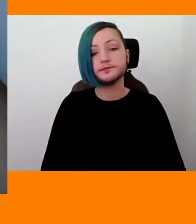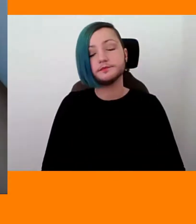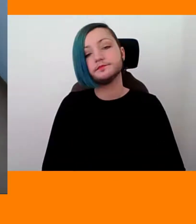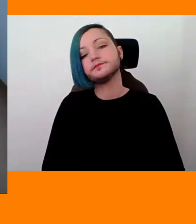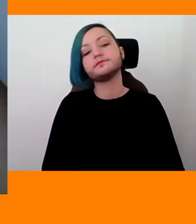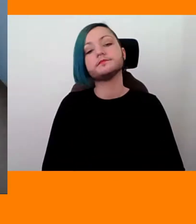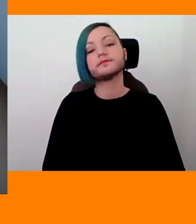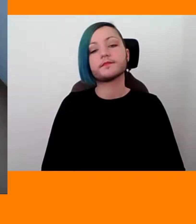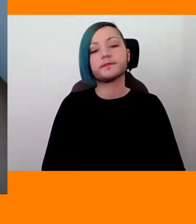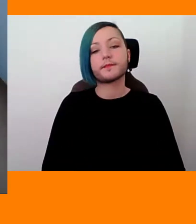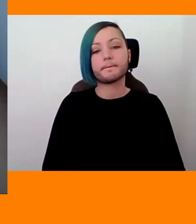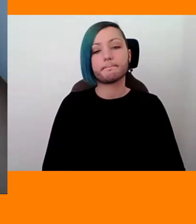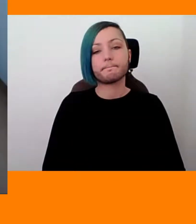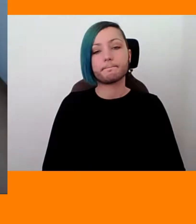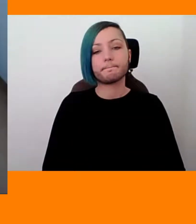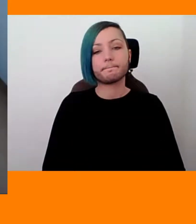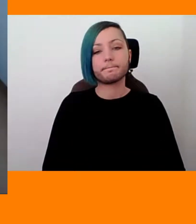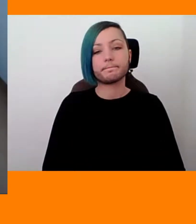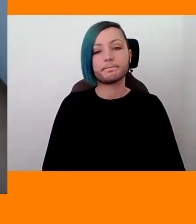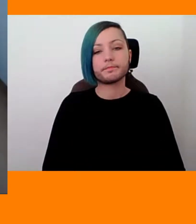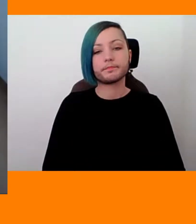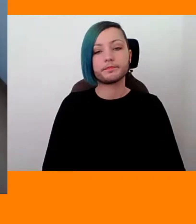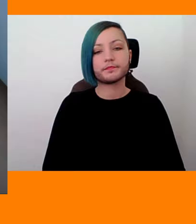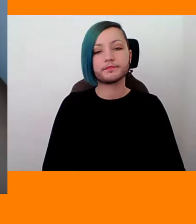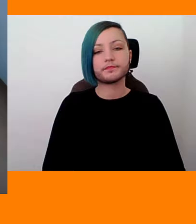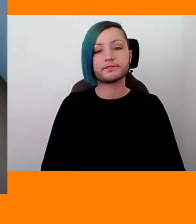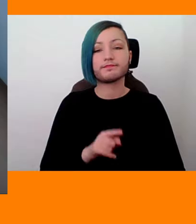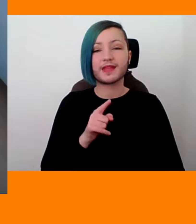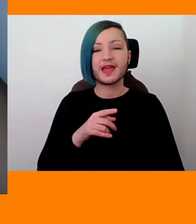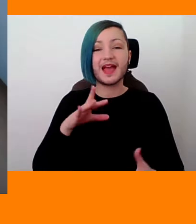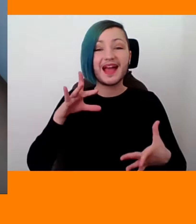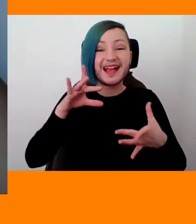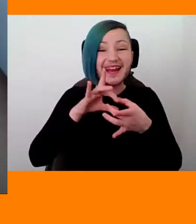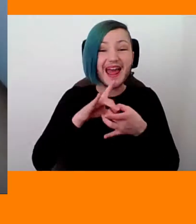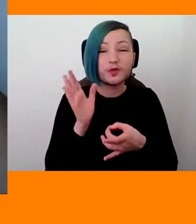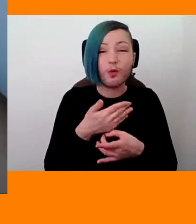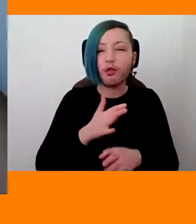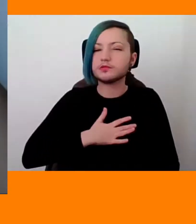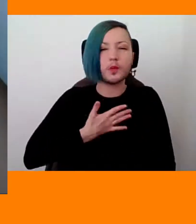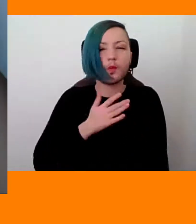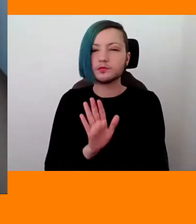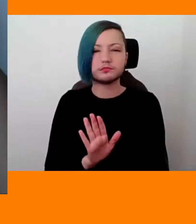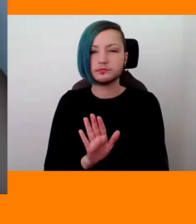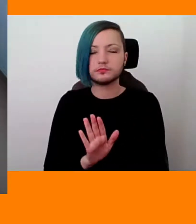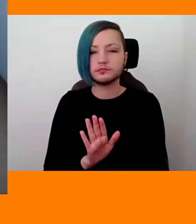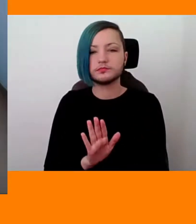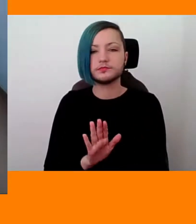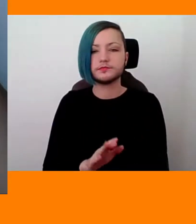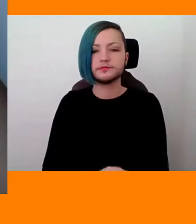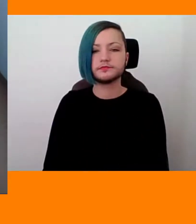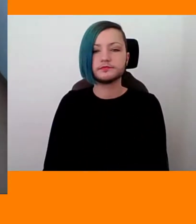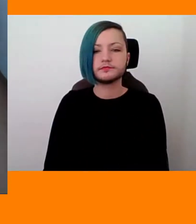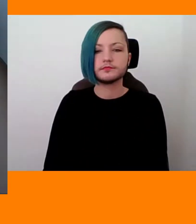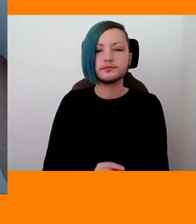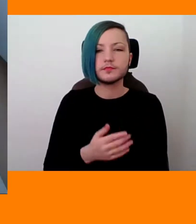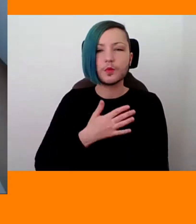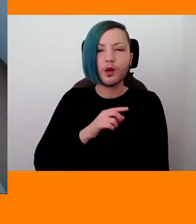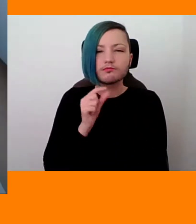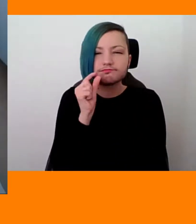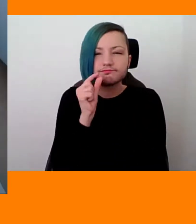And here, you don't want to connect them all up because you want just a tiny little gap